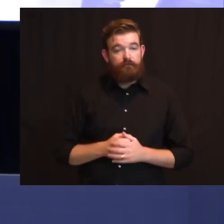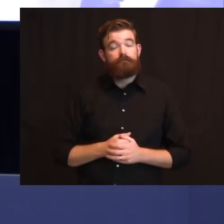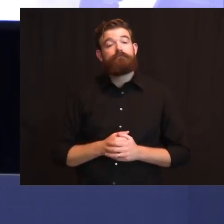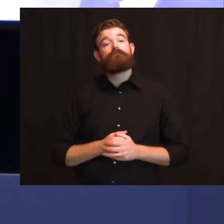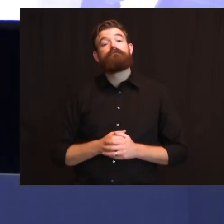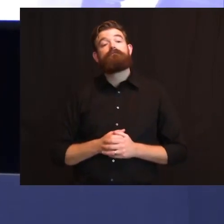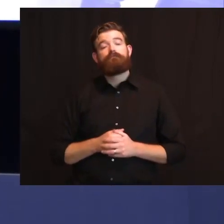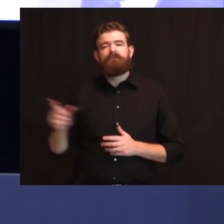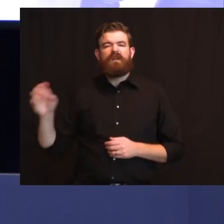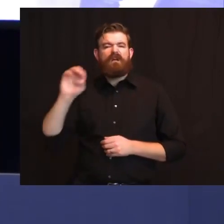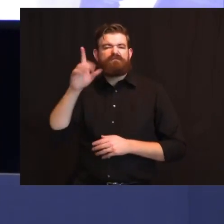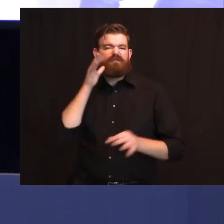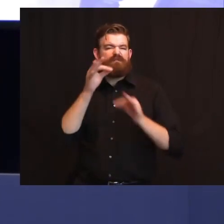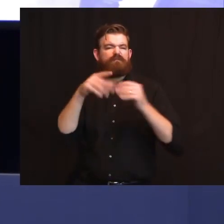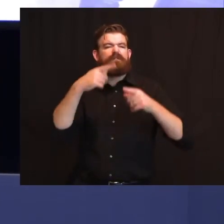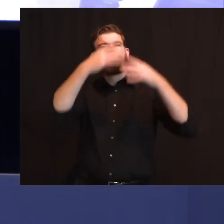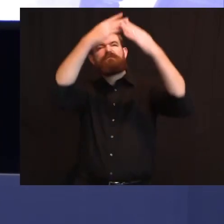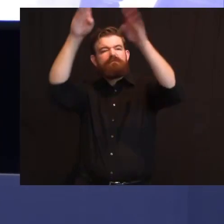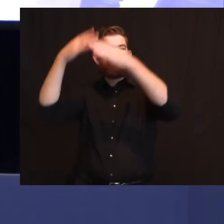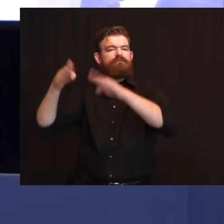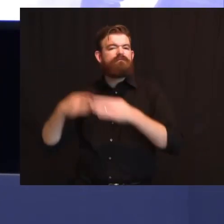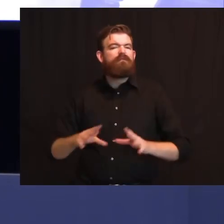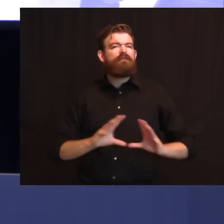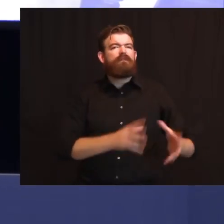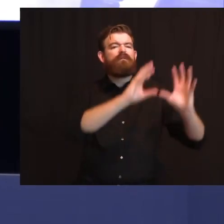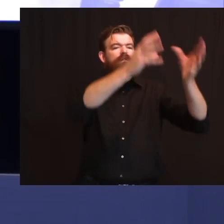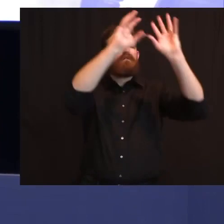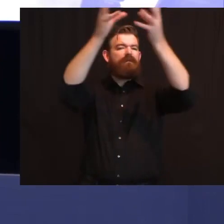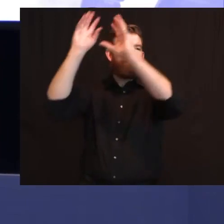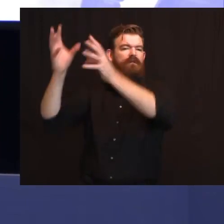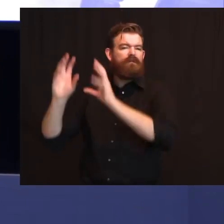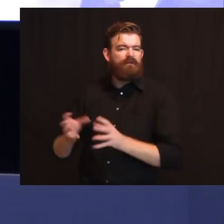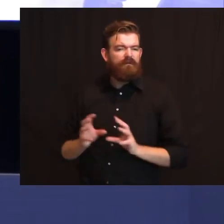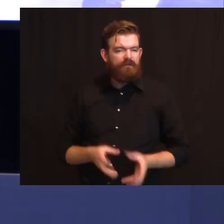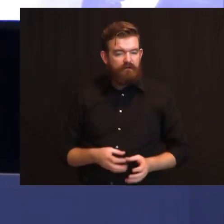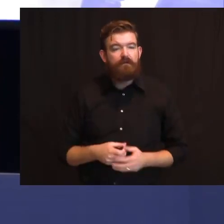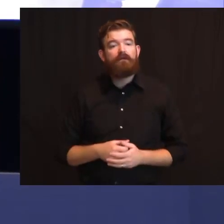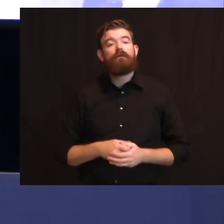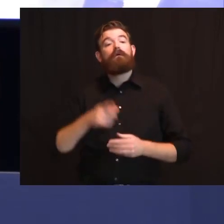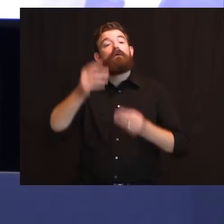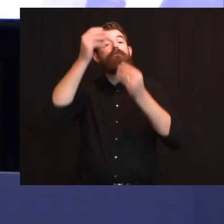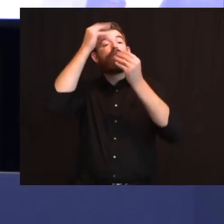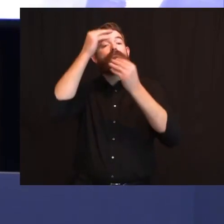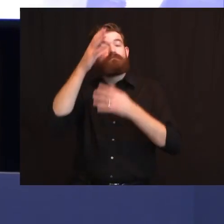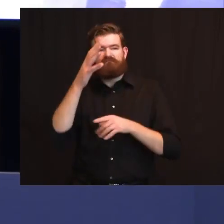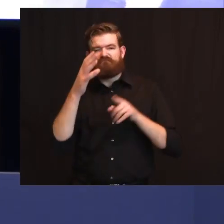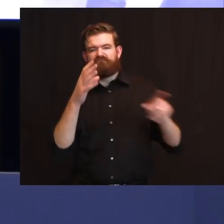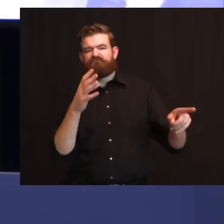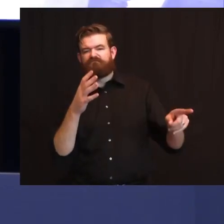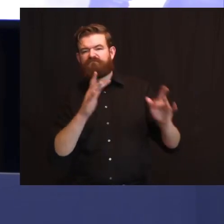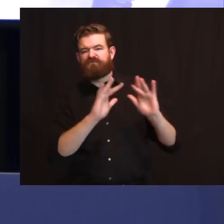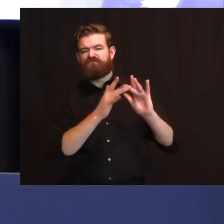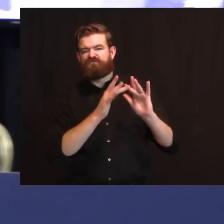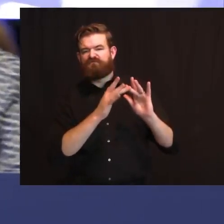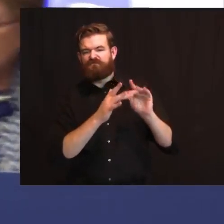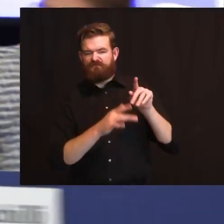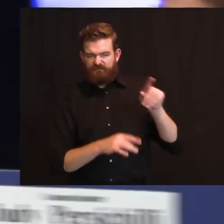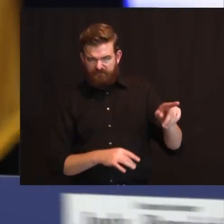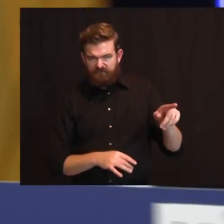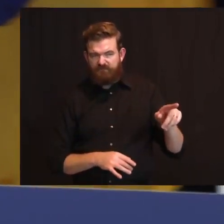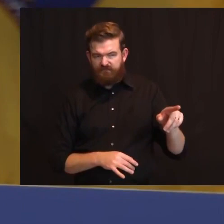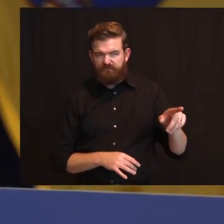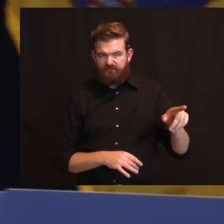very instructive and it is on our dashboard, and we really encourage people to look at it. So, Ed, could you do that for us? Sure.